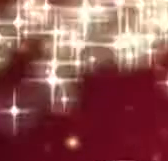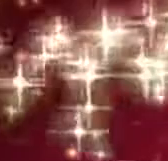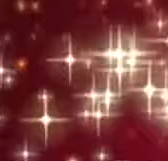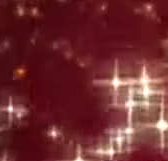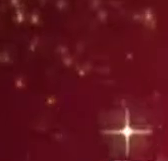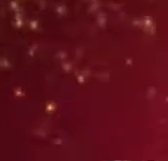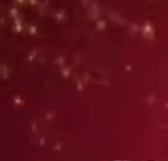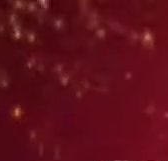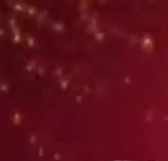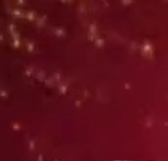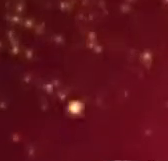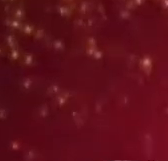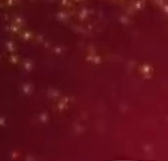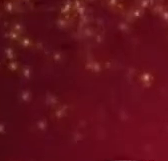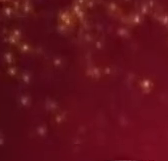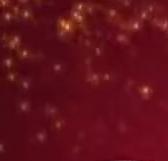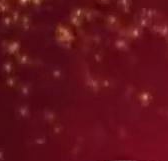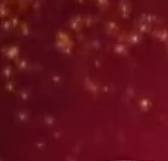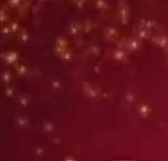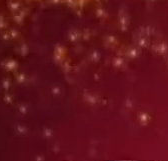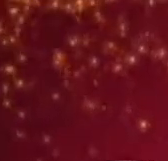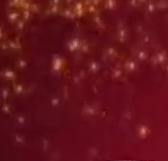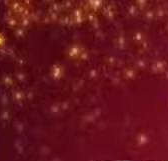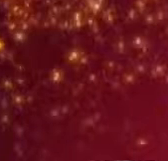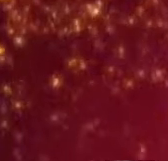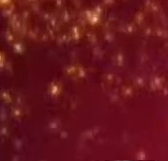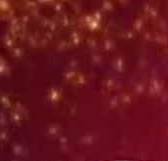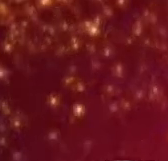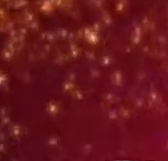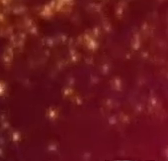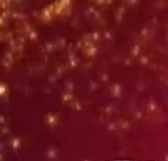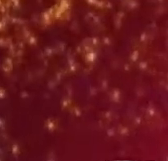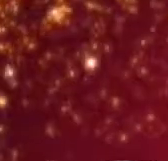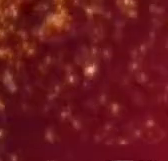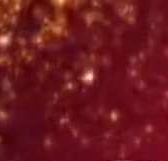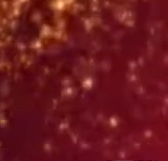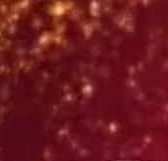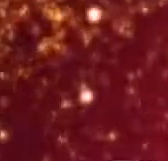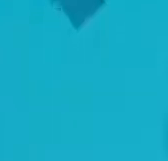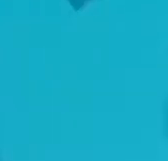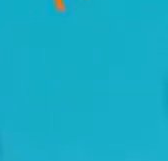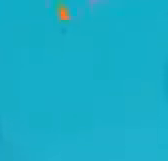at SHOPRITE. Lower prices you can trust. Always.